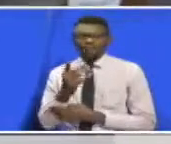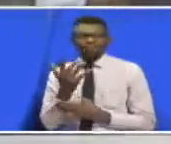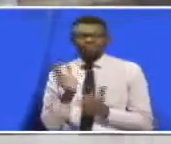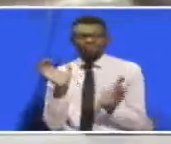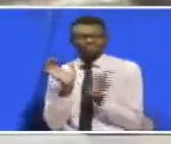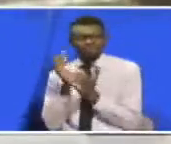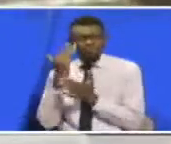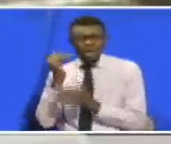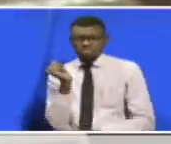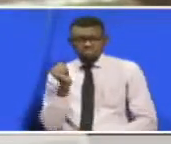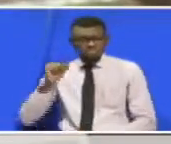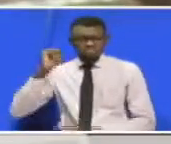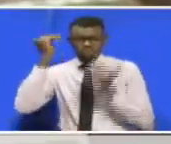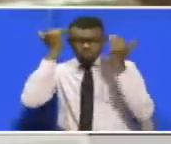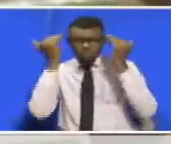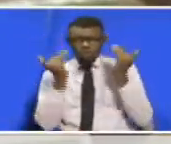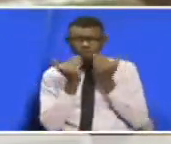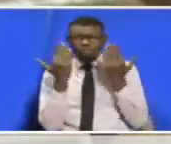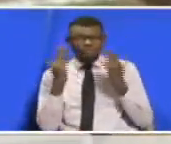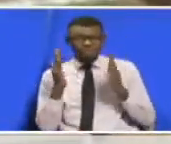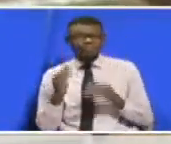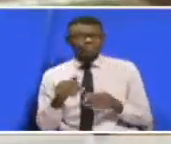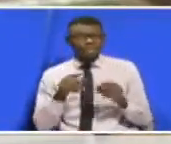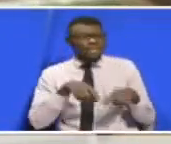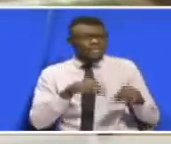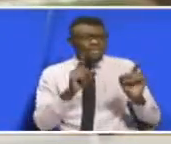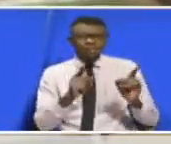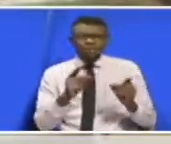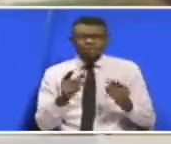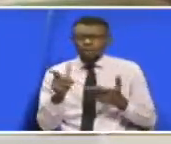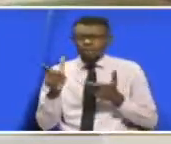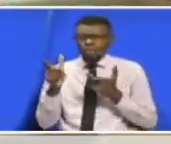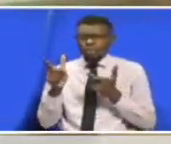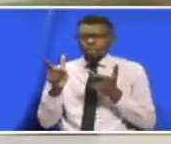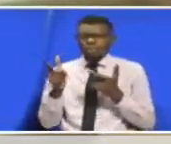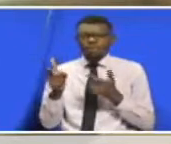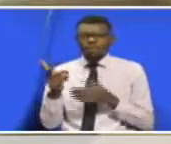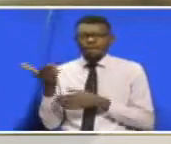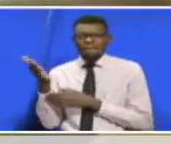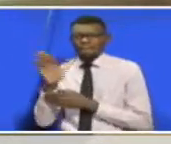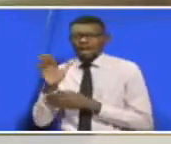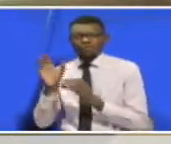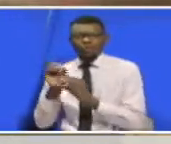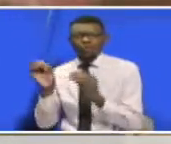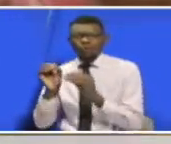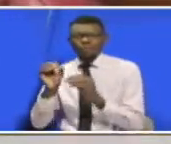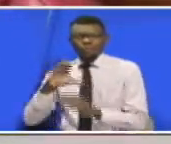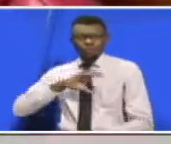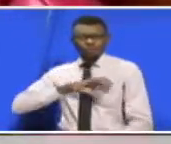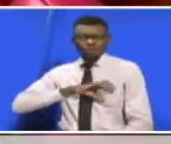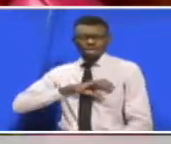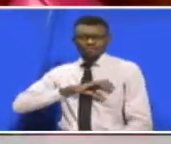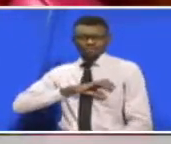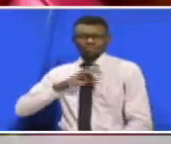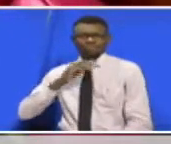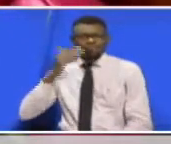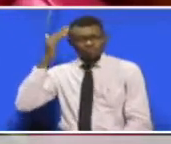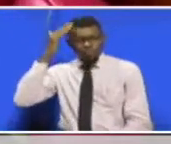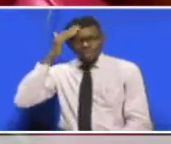boss was convicted for failing to return the firearm belonging to businessman Jimmy Wanjigi.